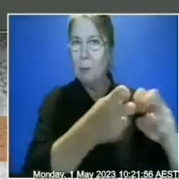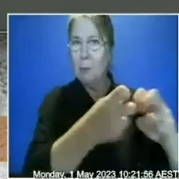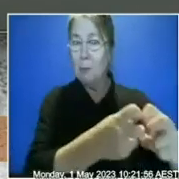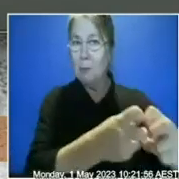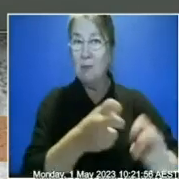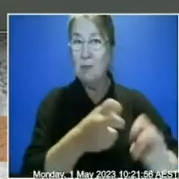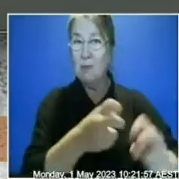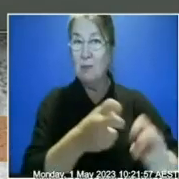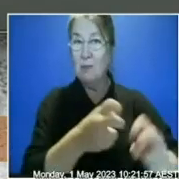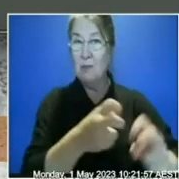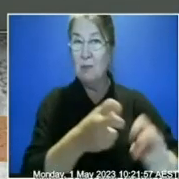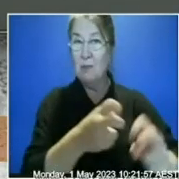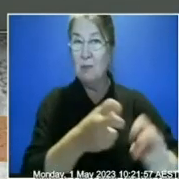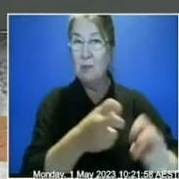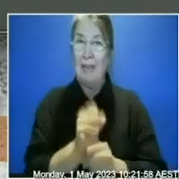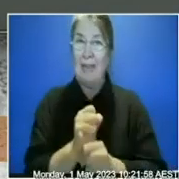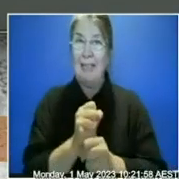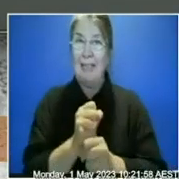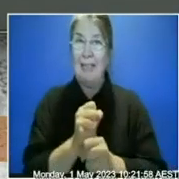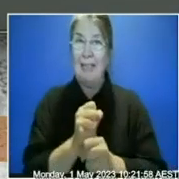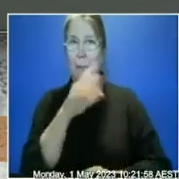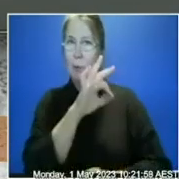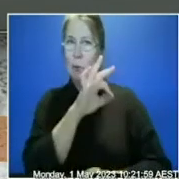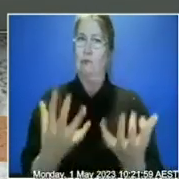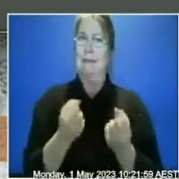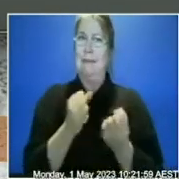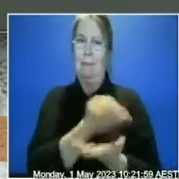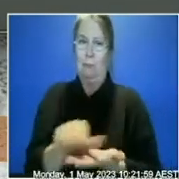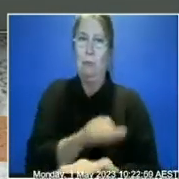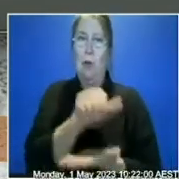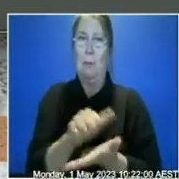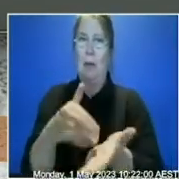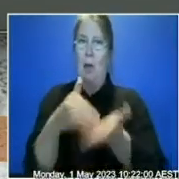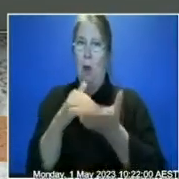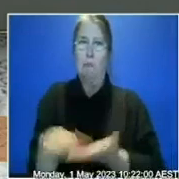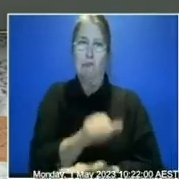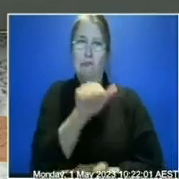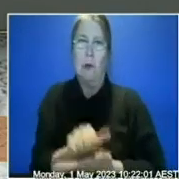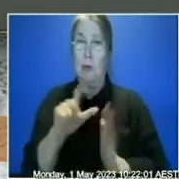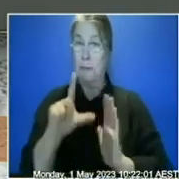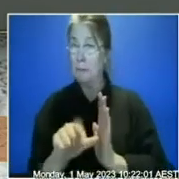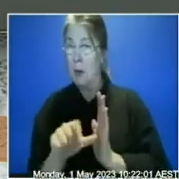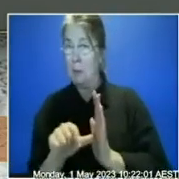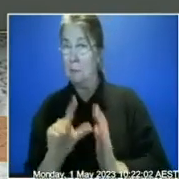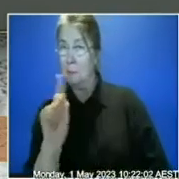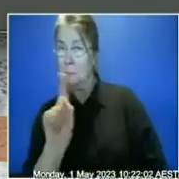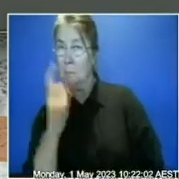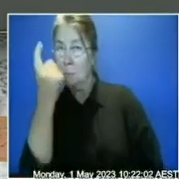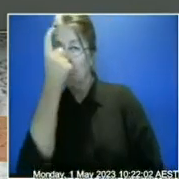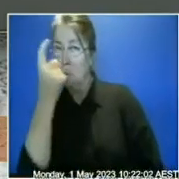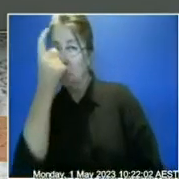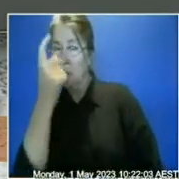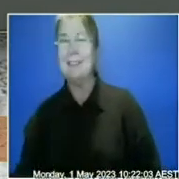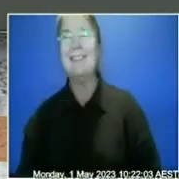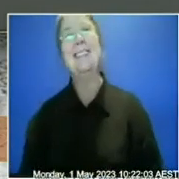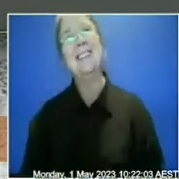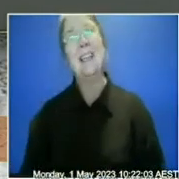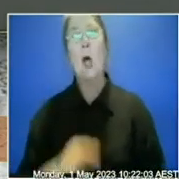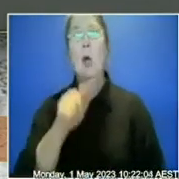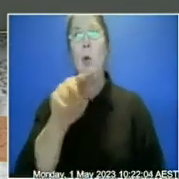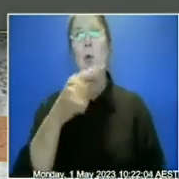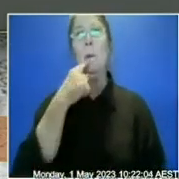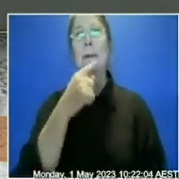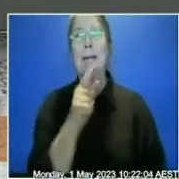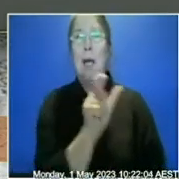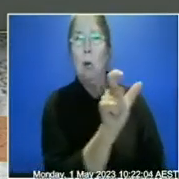I'm not sure of the definition of a necessary timeframe, but I would say that there would be people who would still have trouble getting the care